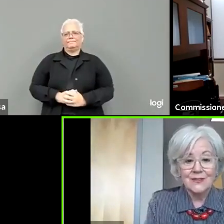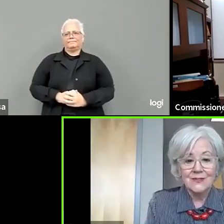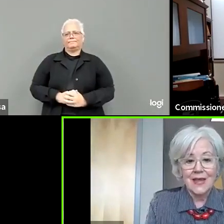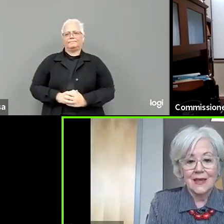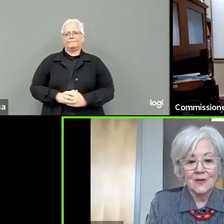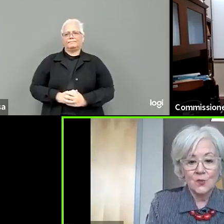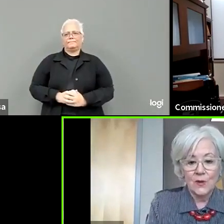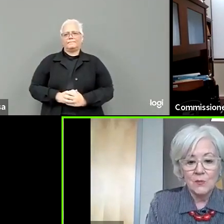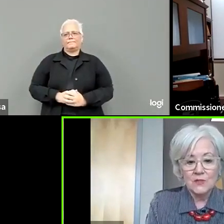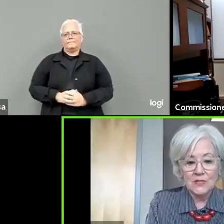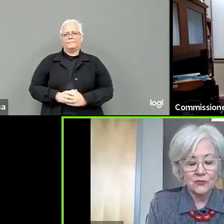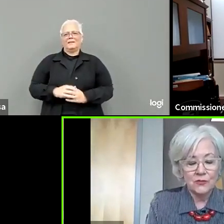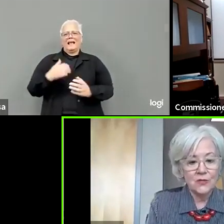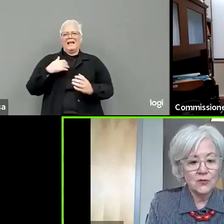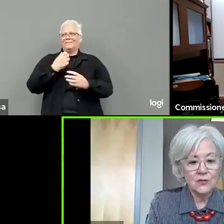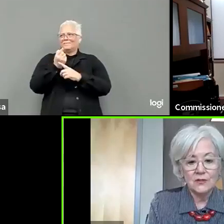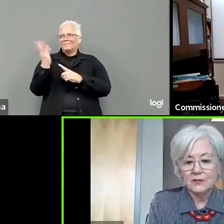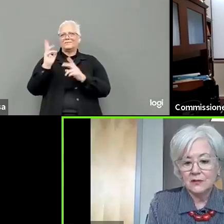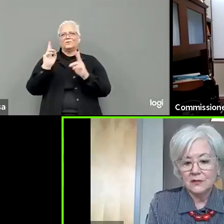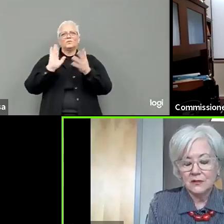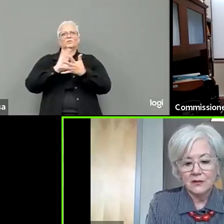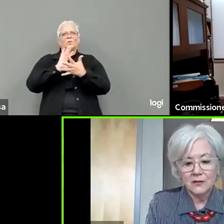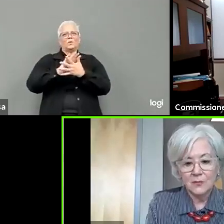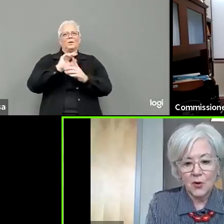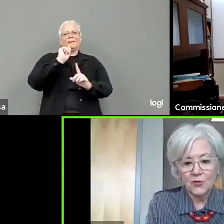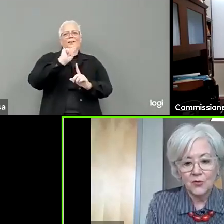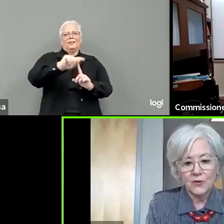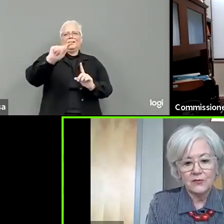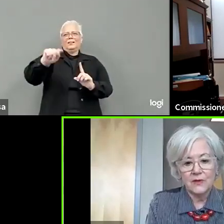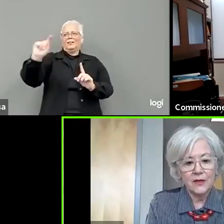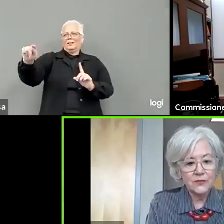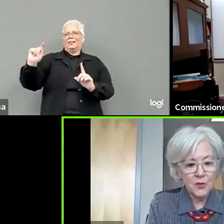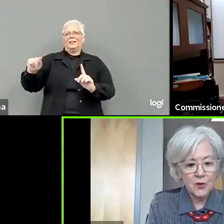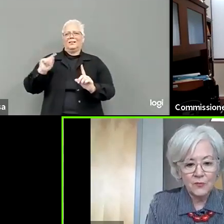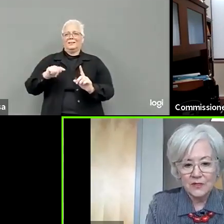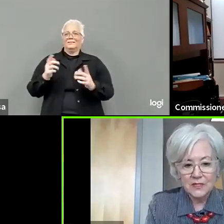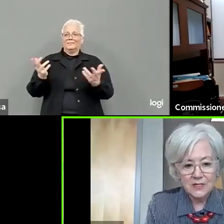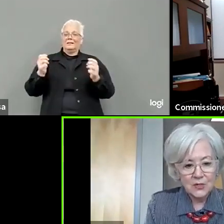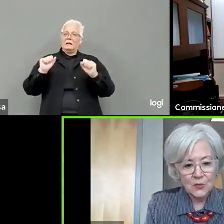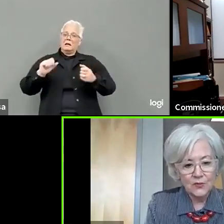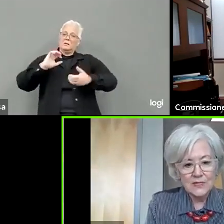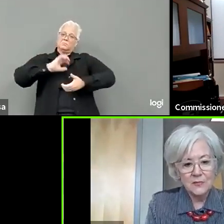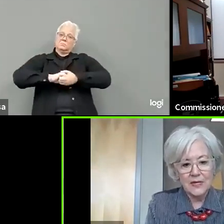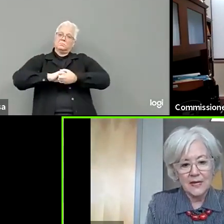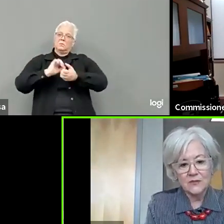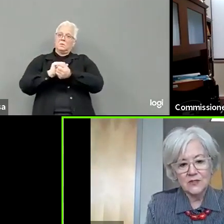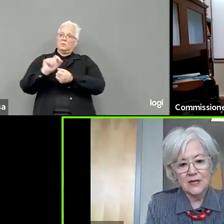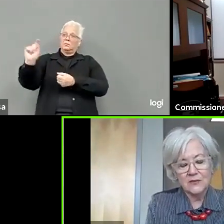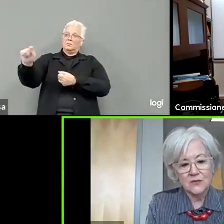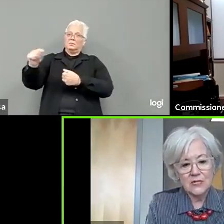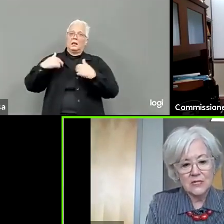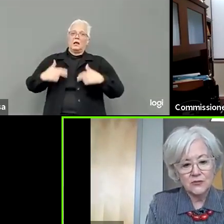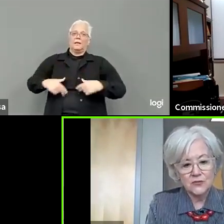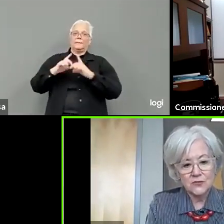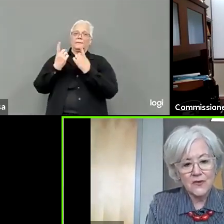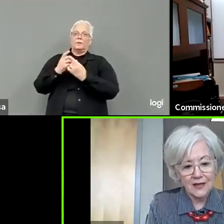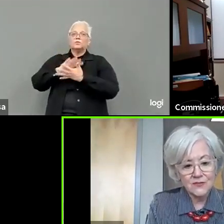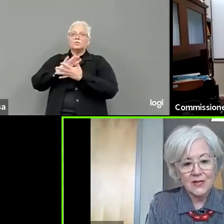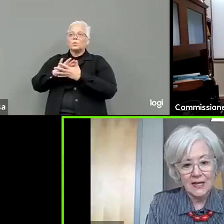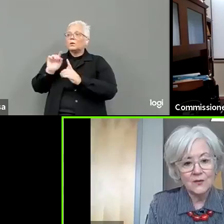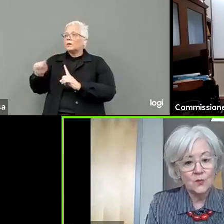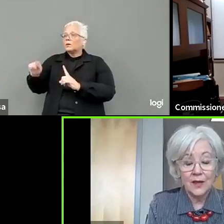striking distance. And we potentially could partner with the health department, with TPS, to get those